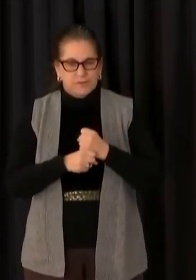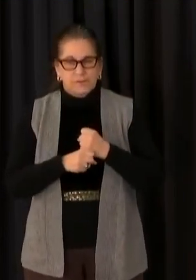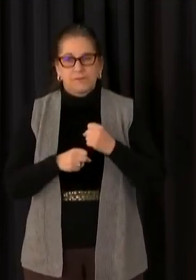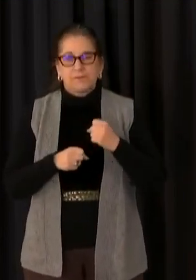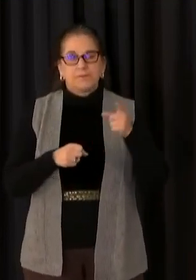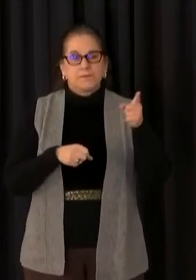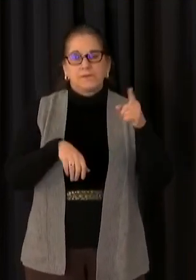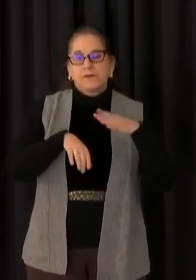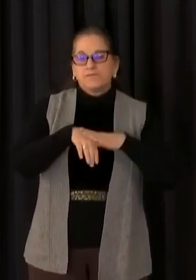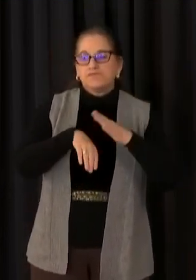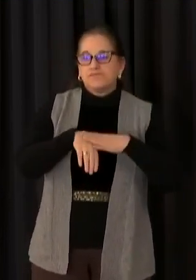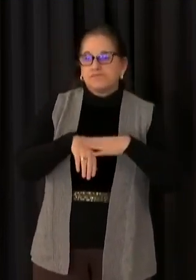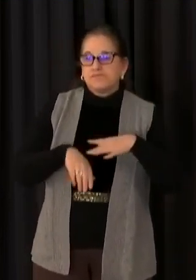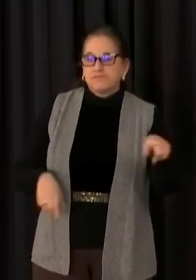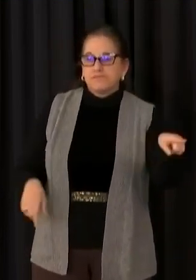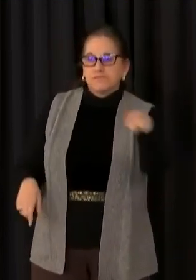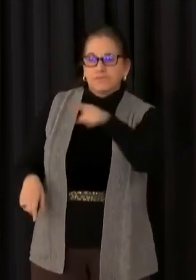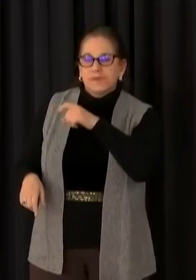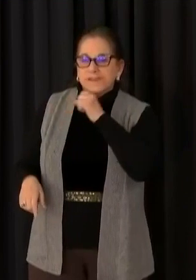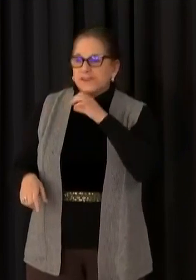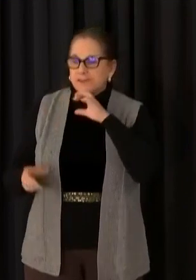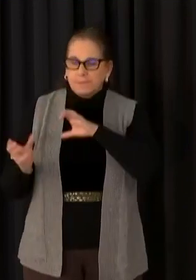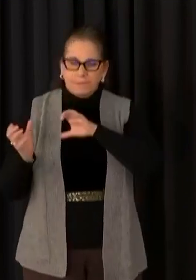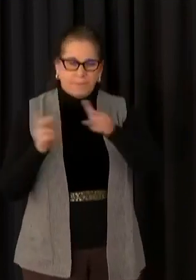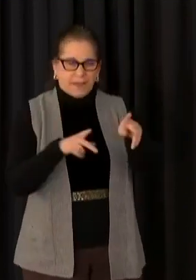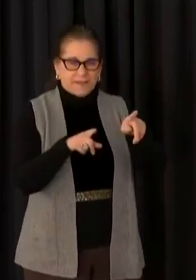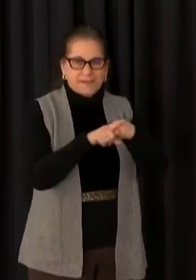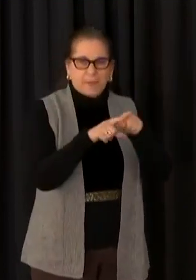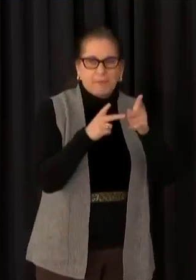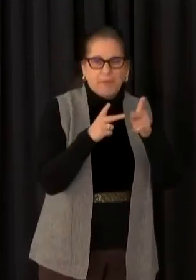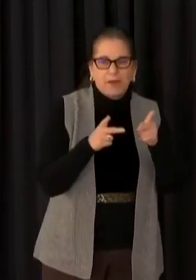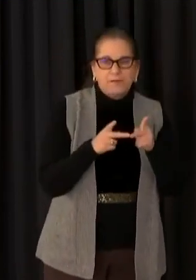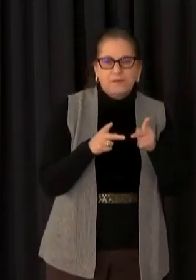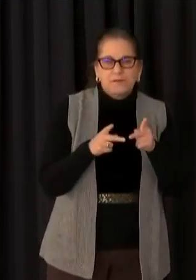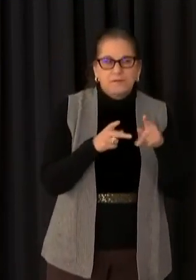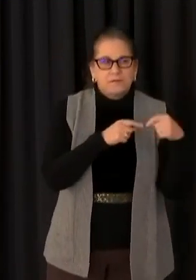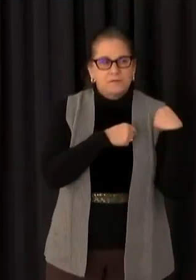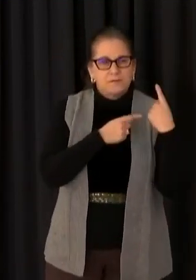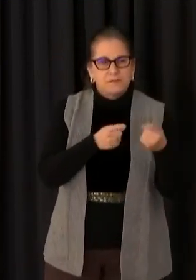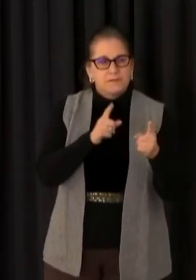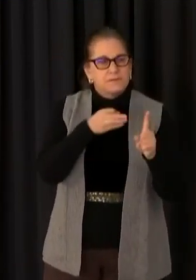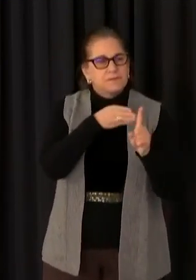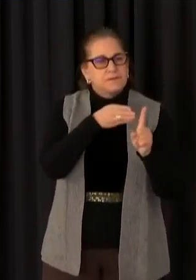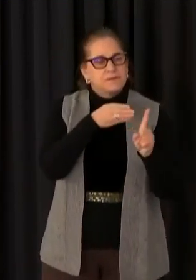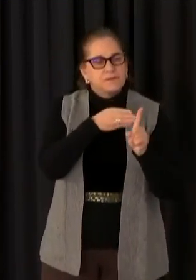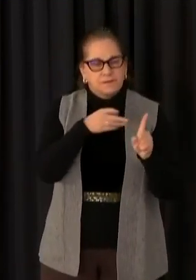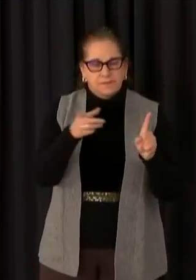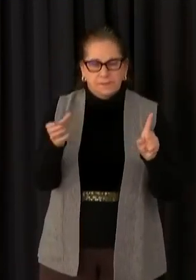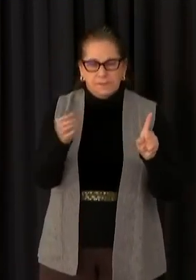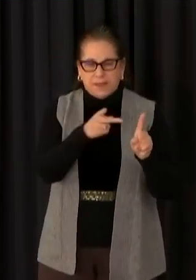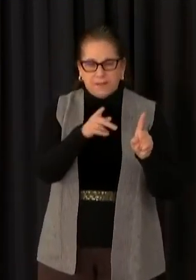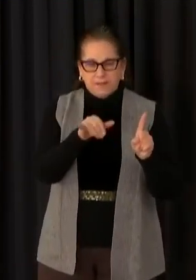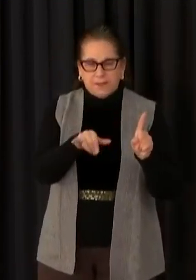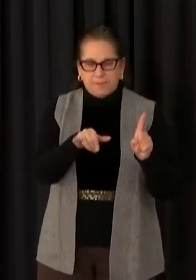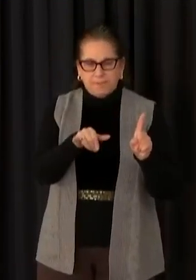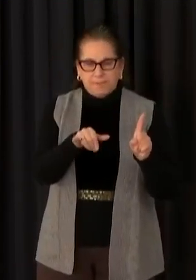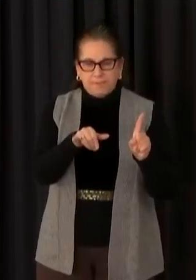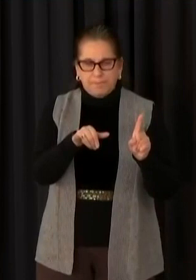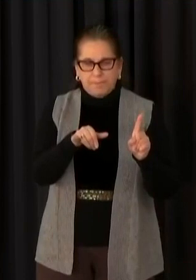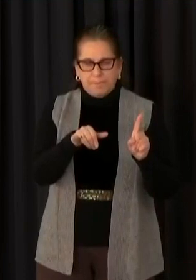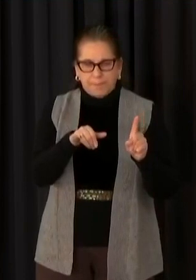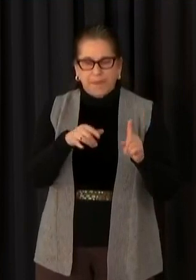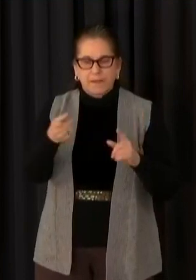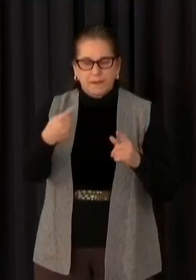And that began this week as well. So in addition to having access to vaccines through vaccinate.dc.gov, we have